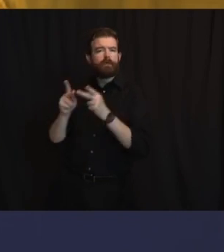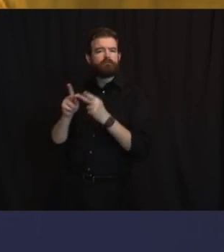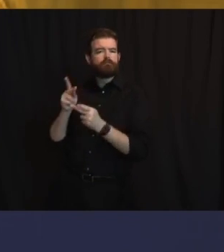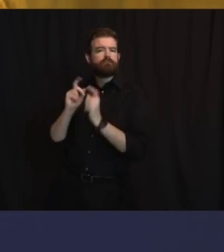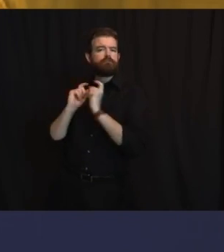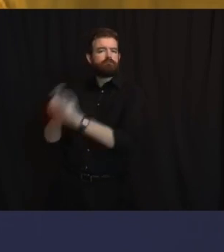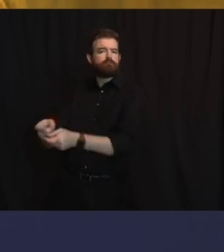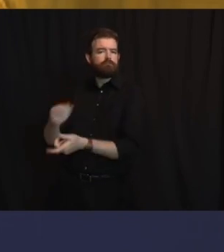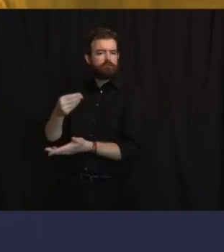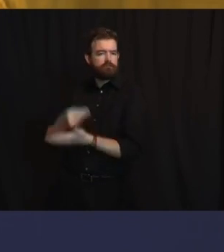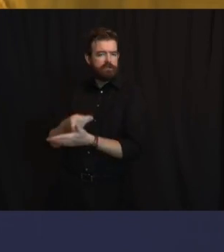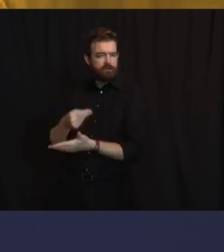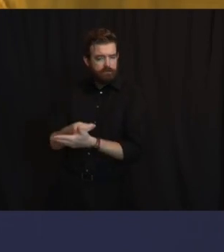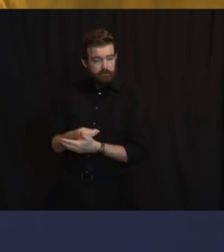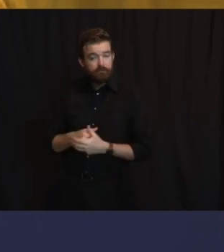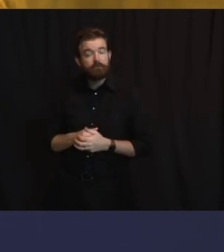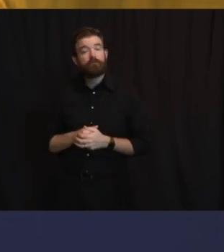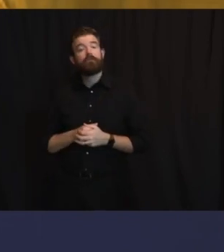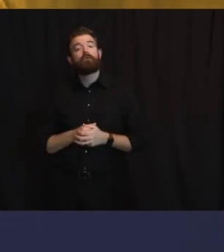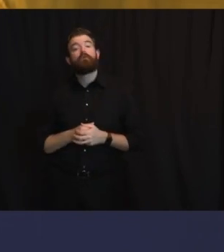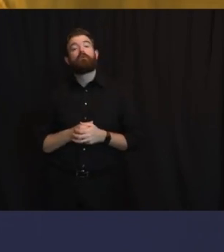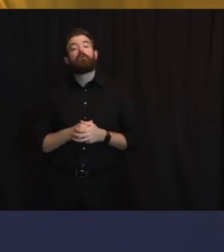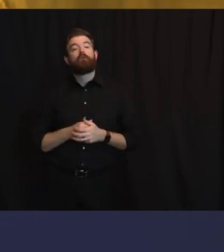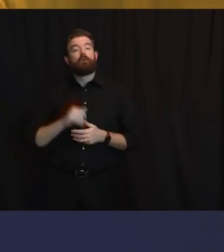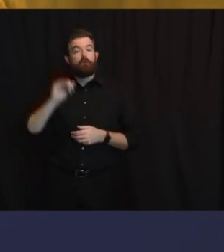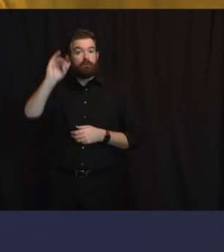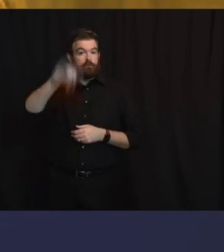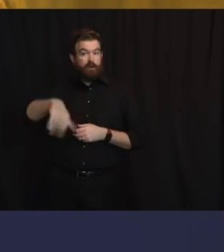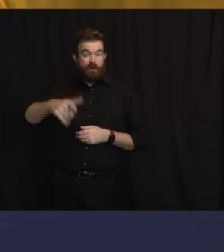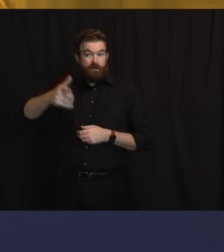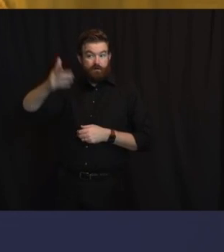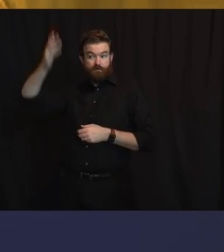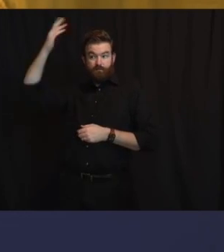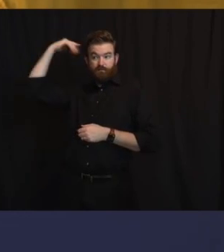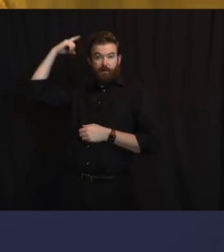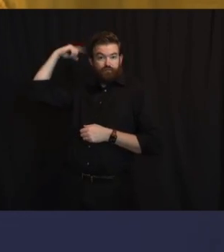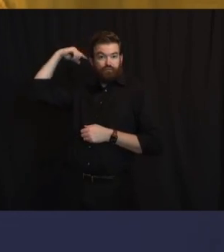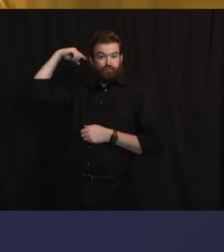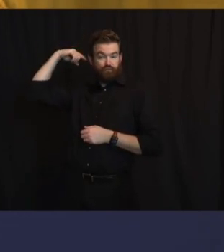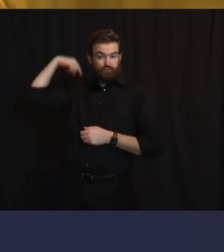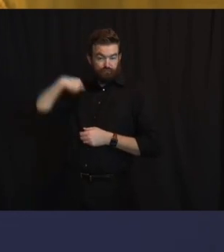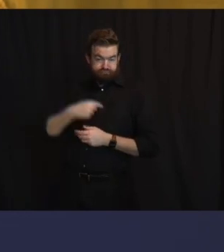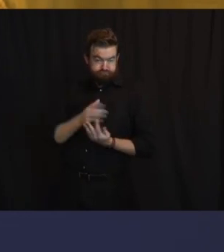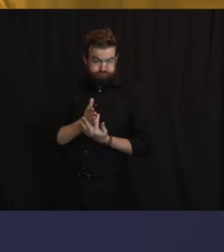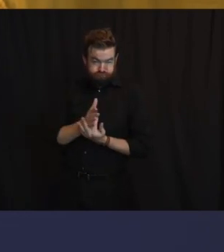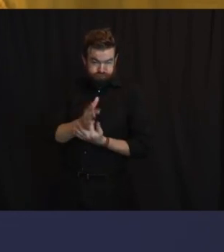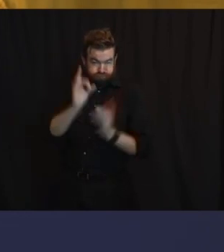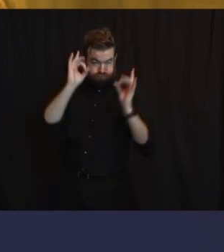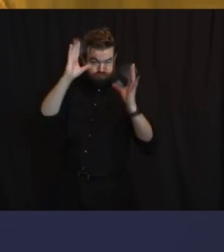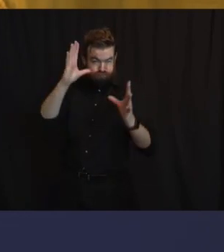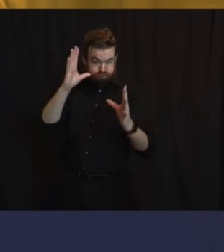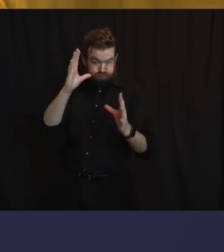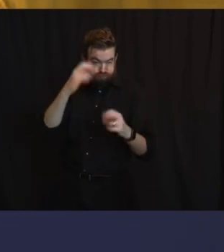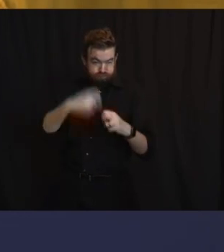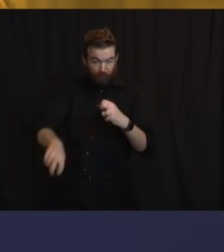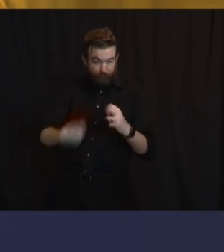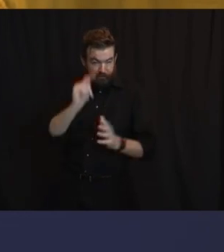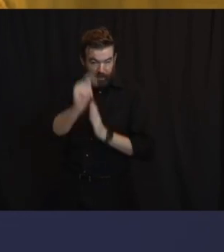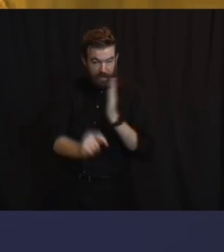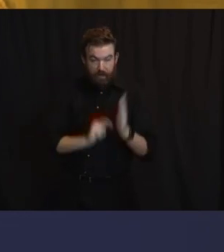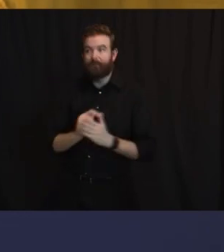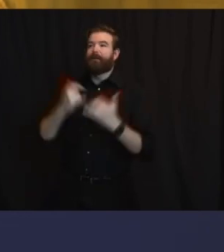our darkest hours and we were the epicenter. Now is the time for all of us to do the same for our Indian brothers and